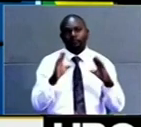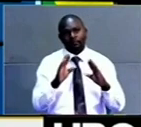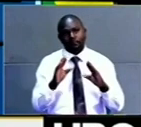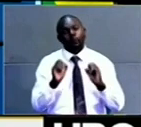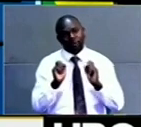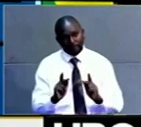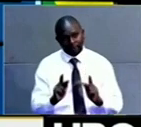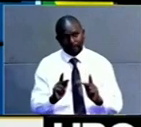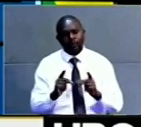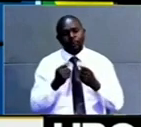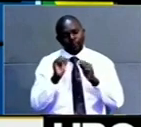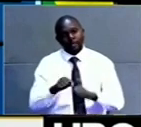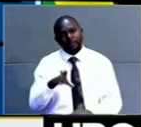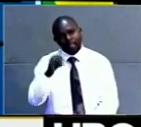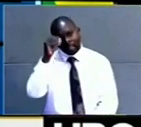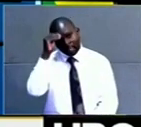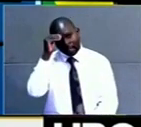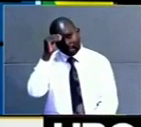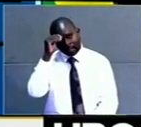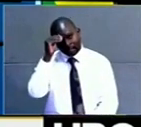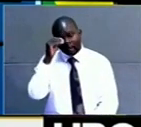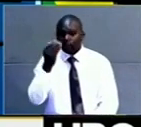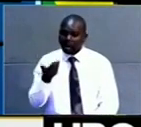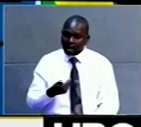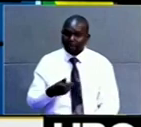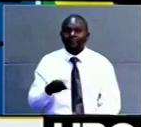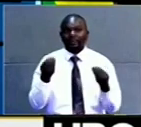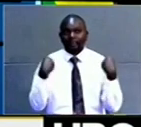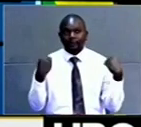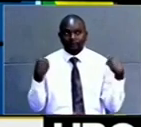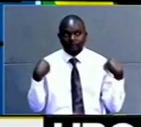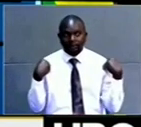We must learn to have games